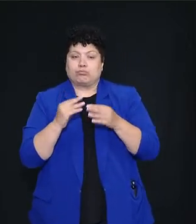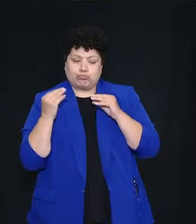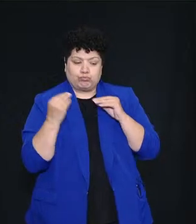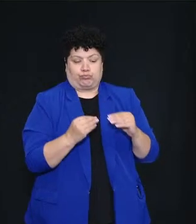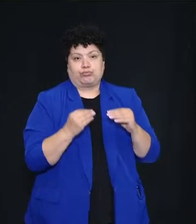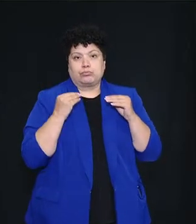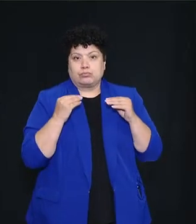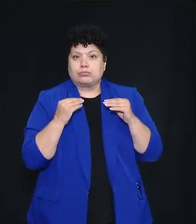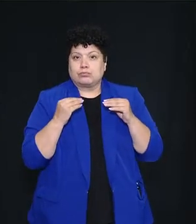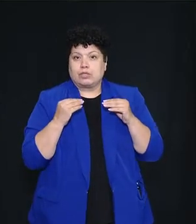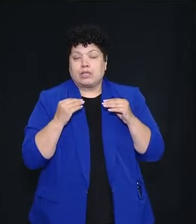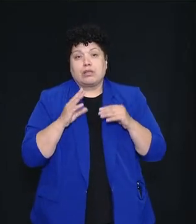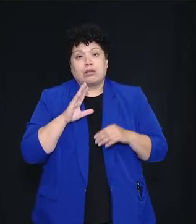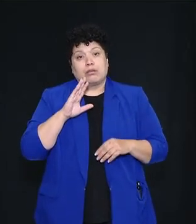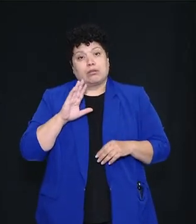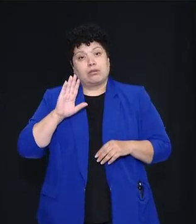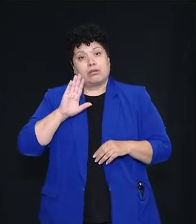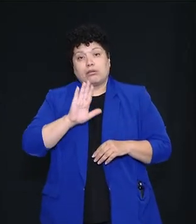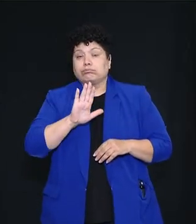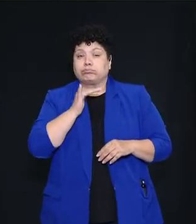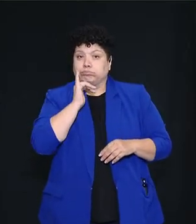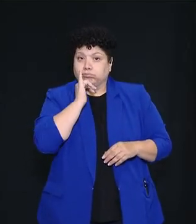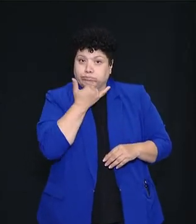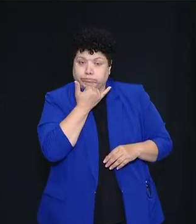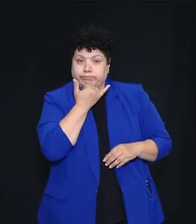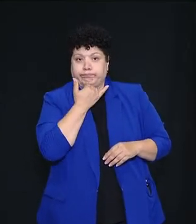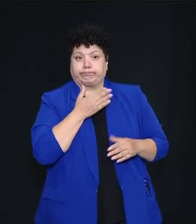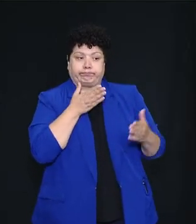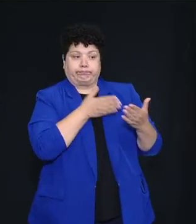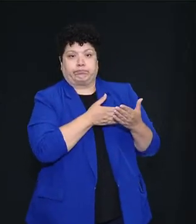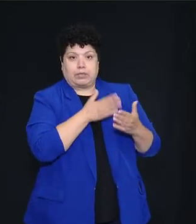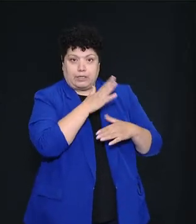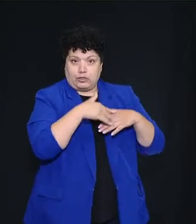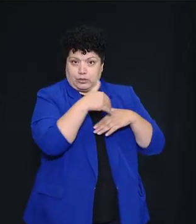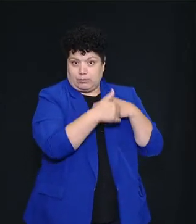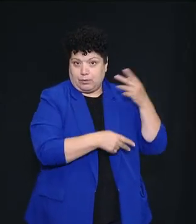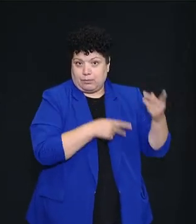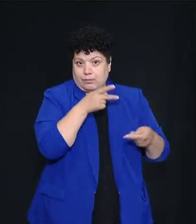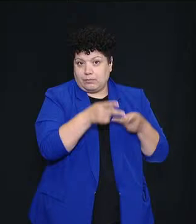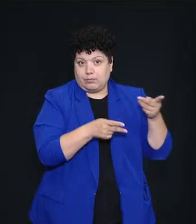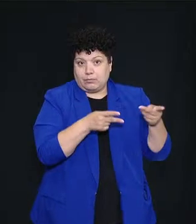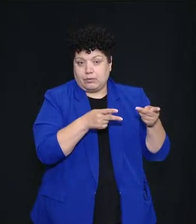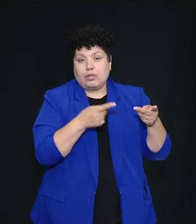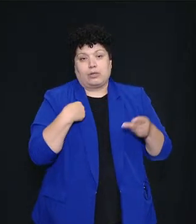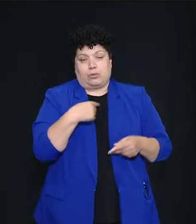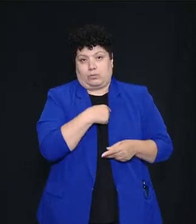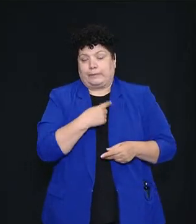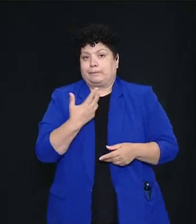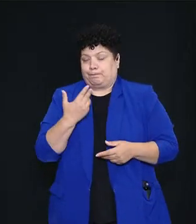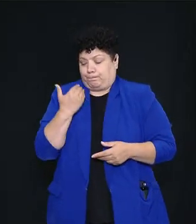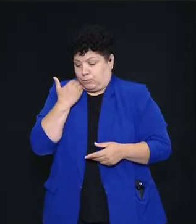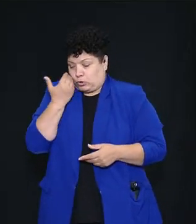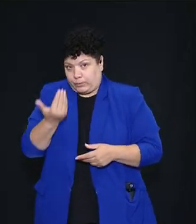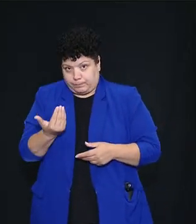May the wrongs that were endured by the indigenous peoples that we are ashamed of today